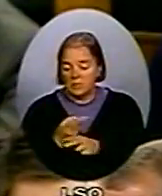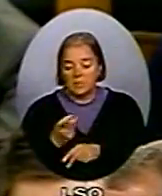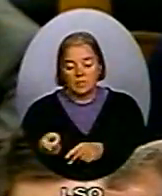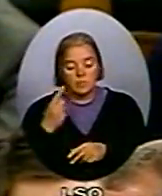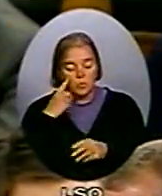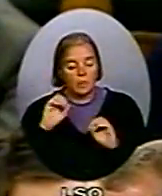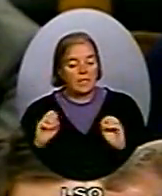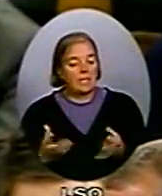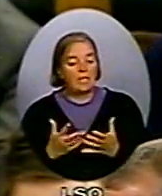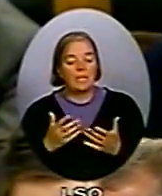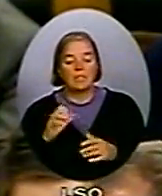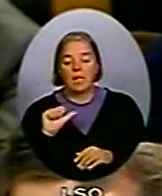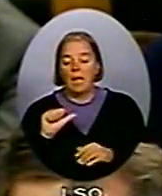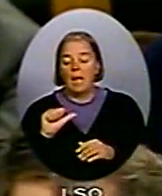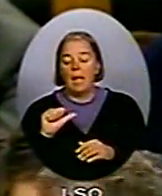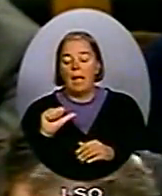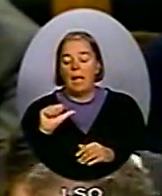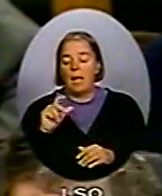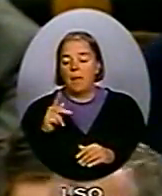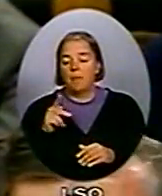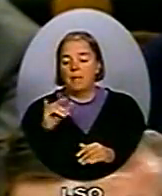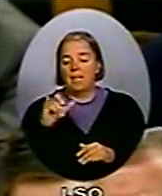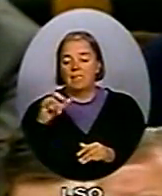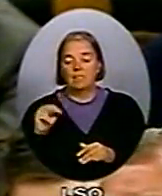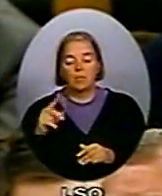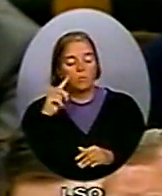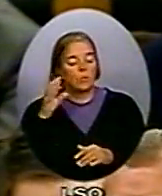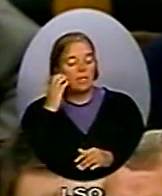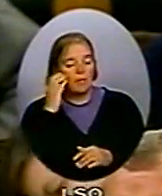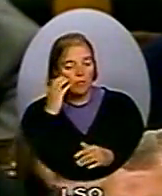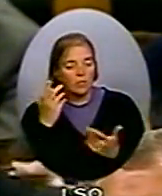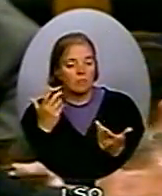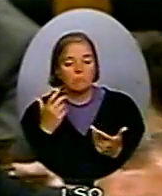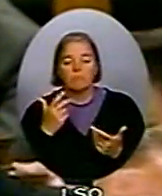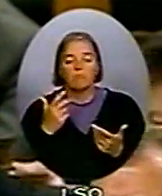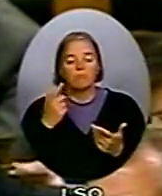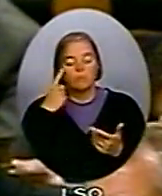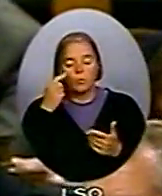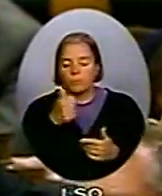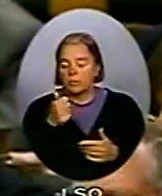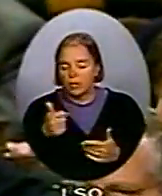personal lives, Mr. Speaker. That's what we do. We give data to the people of Canada because it's their data, Mr. Speaker.